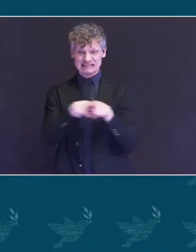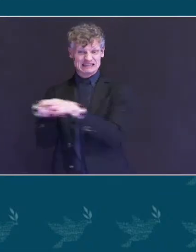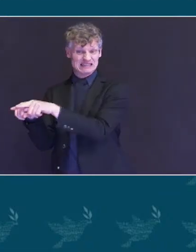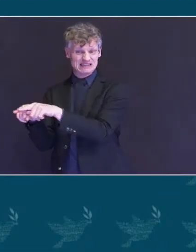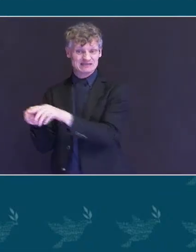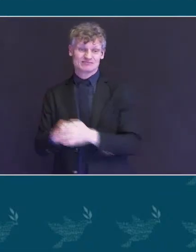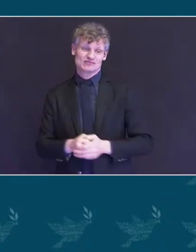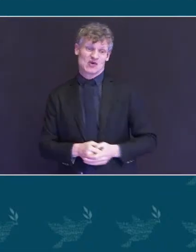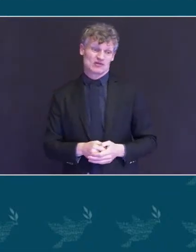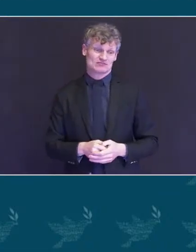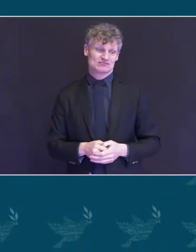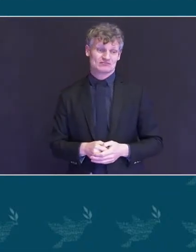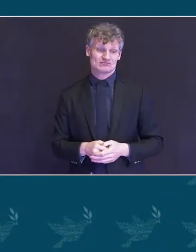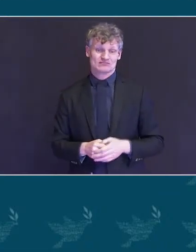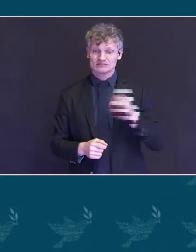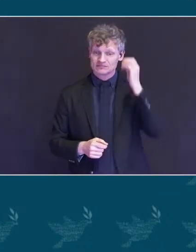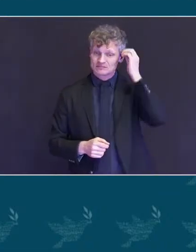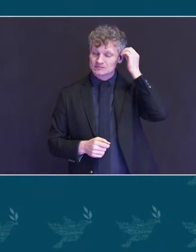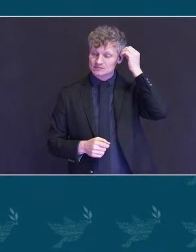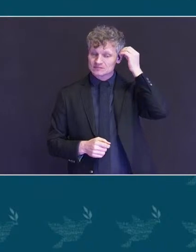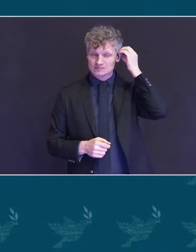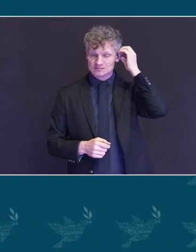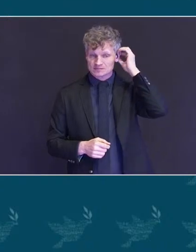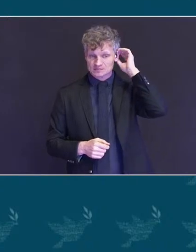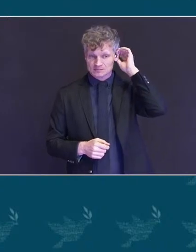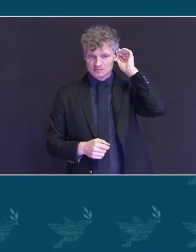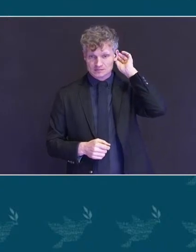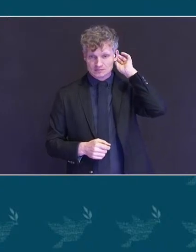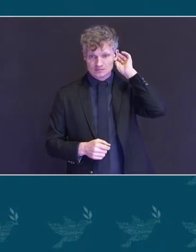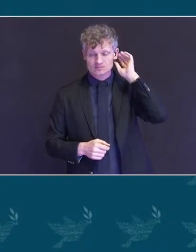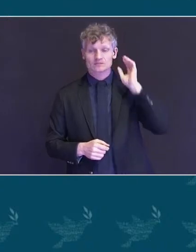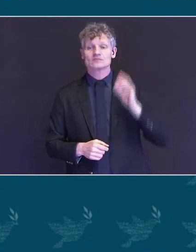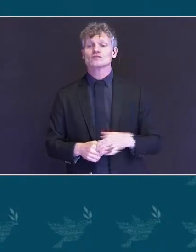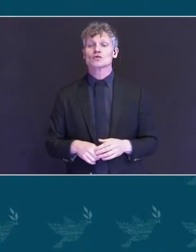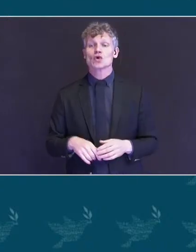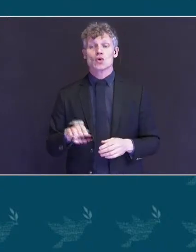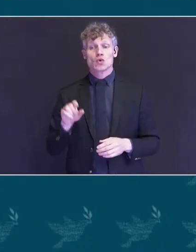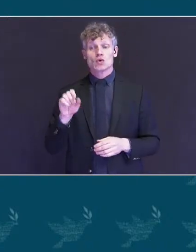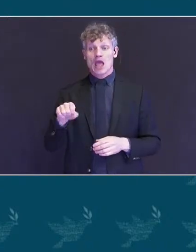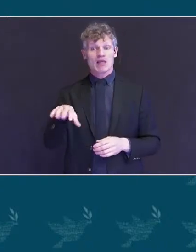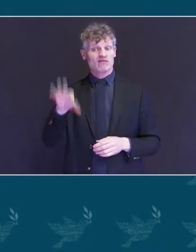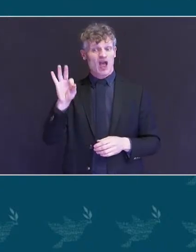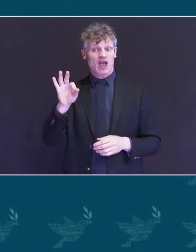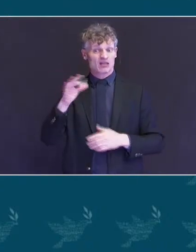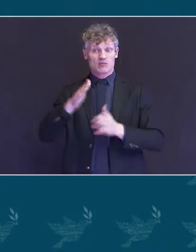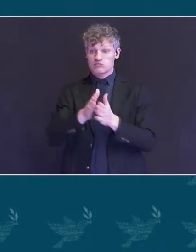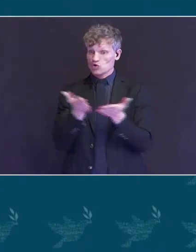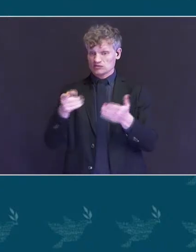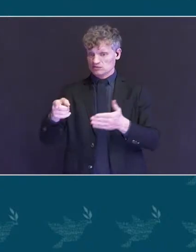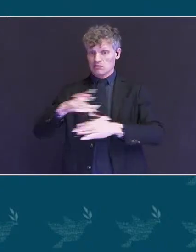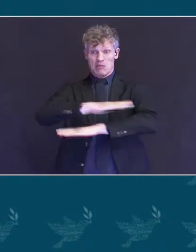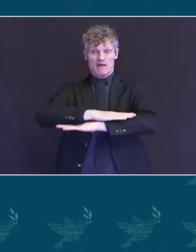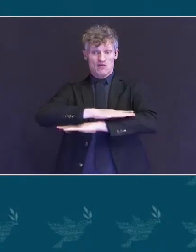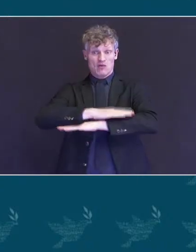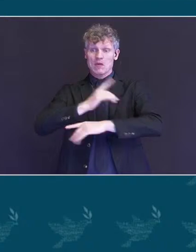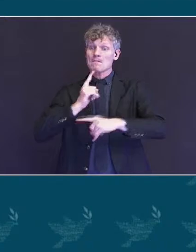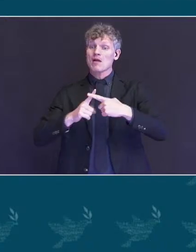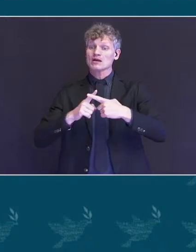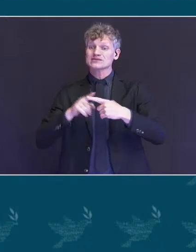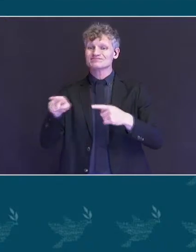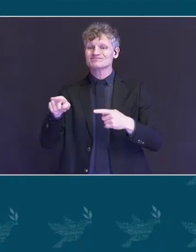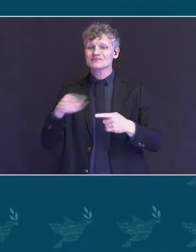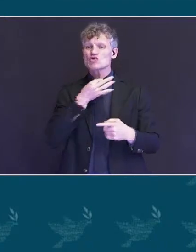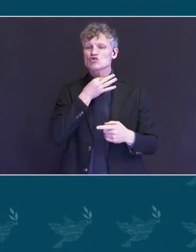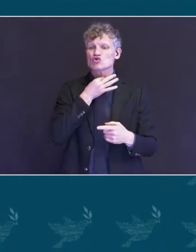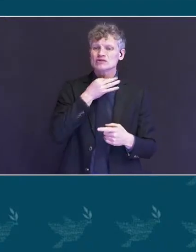are tools that have been used there. You can find the books on the platform and also on the Curious Reader app. And I